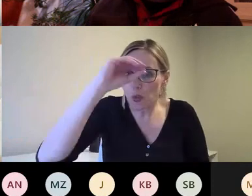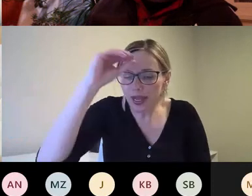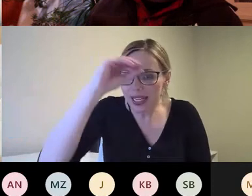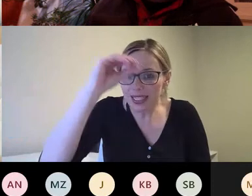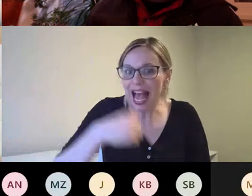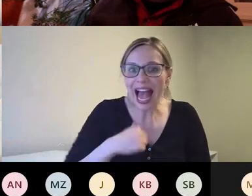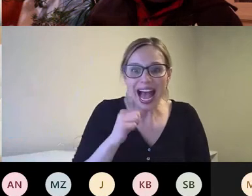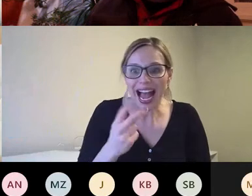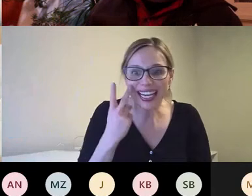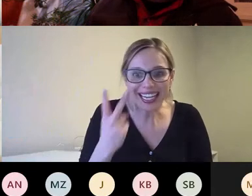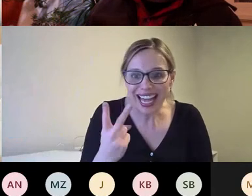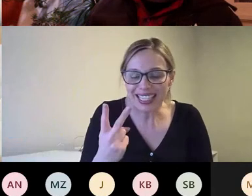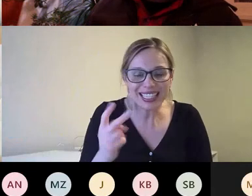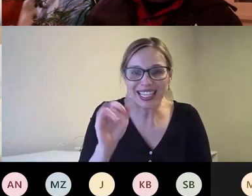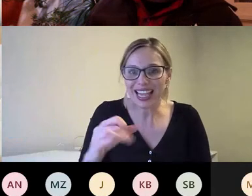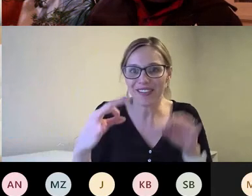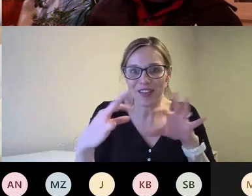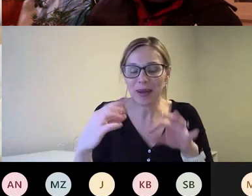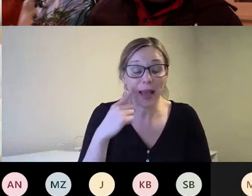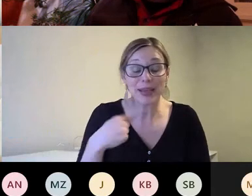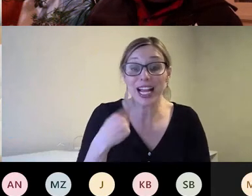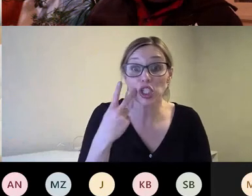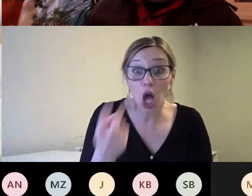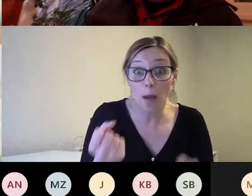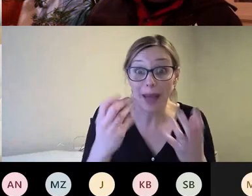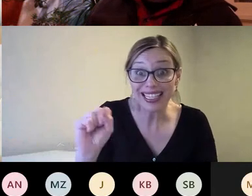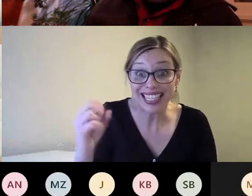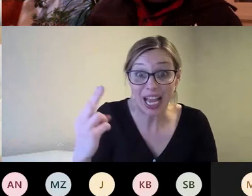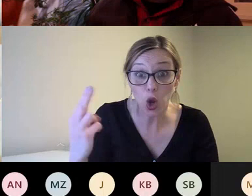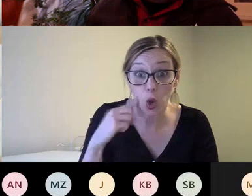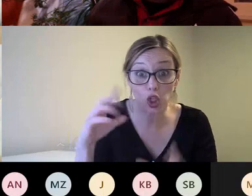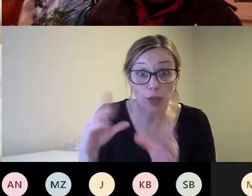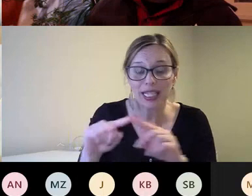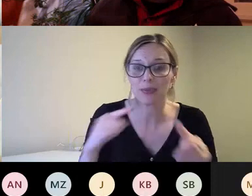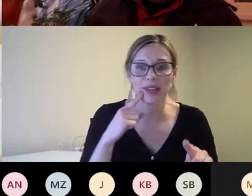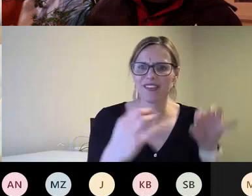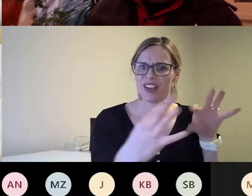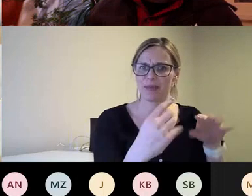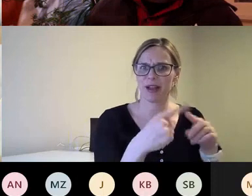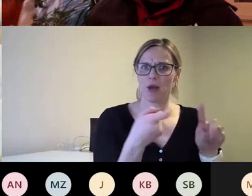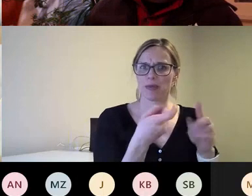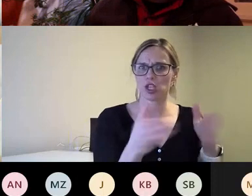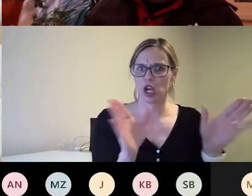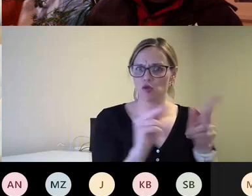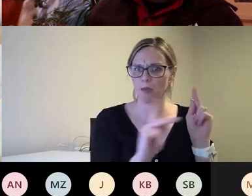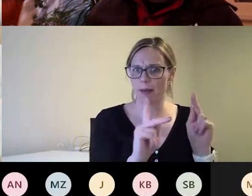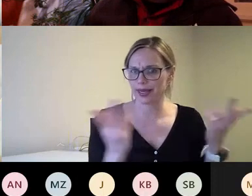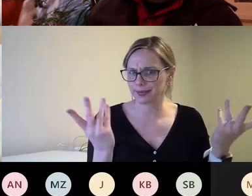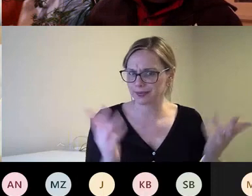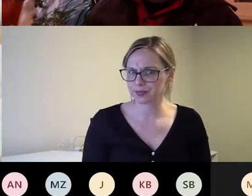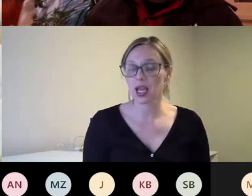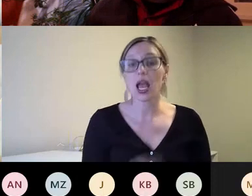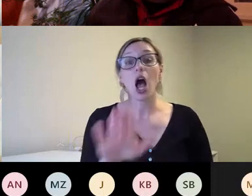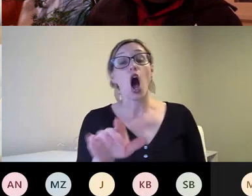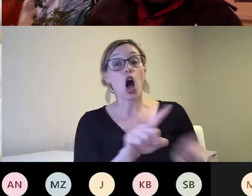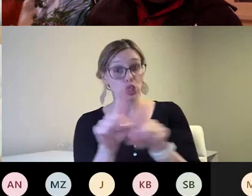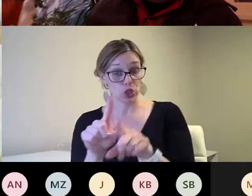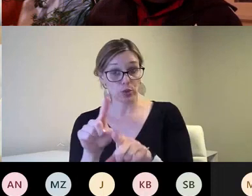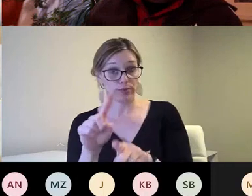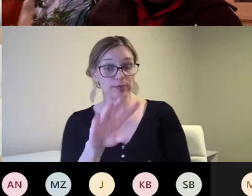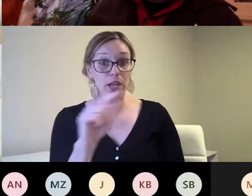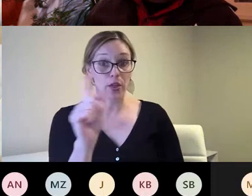that many stakeholder meetings in that regard. And then second of all, I have a question, and maybe